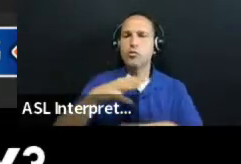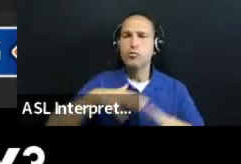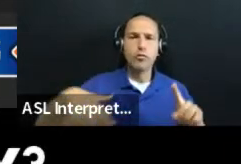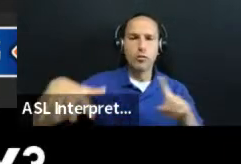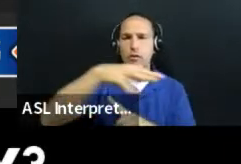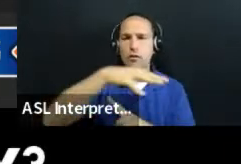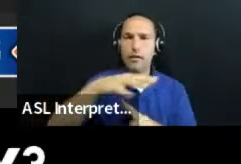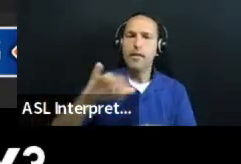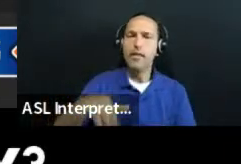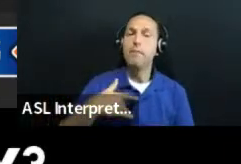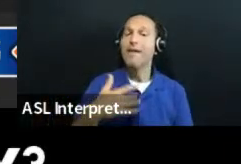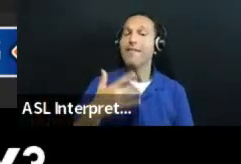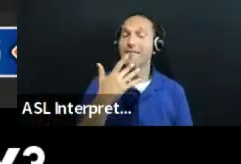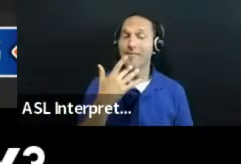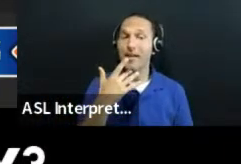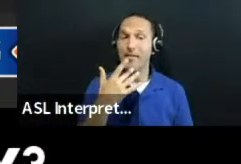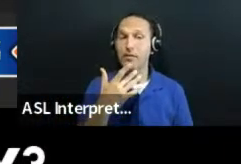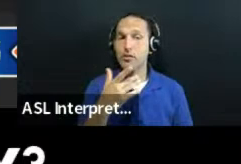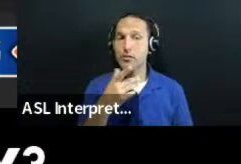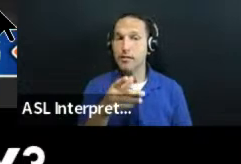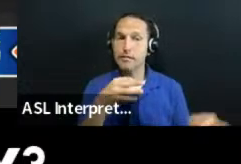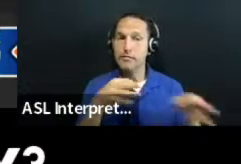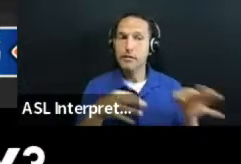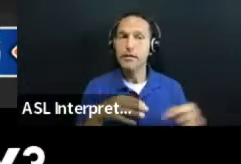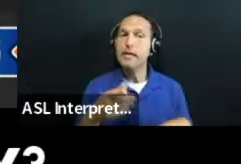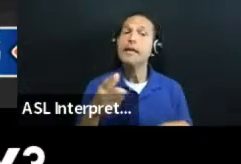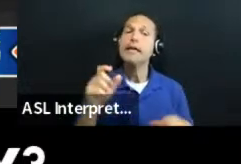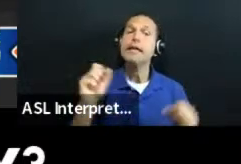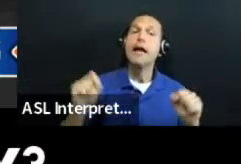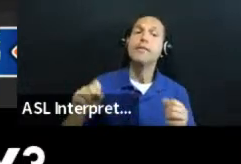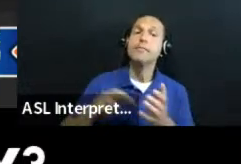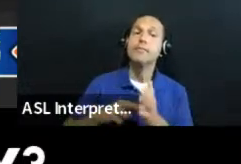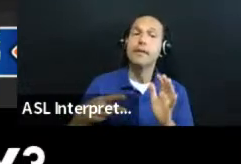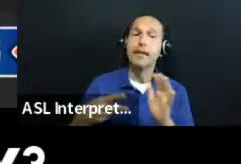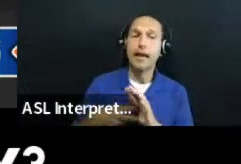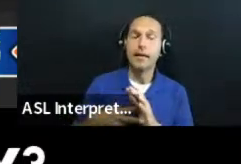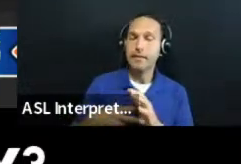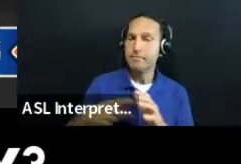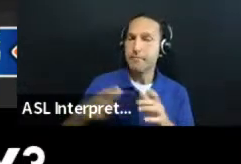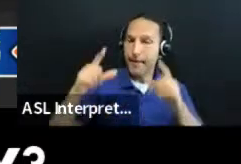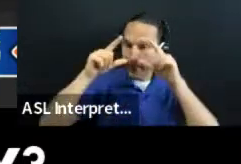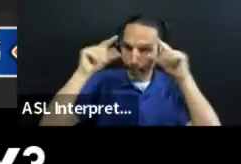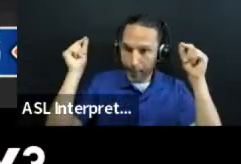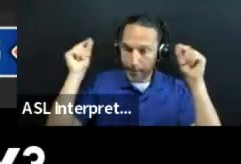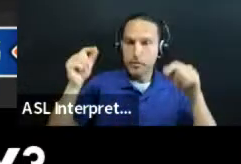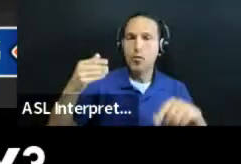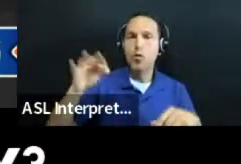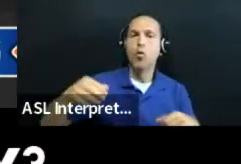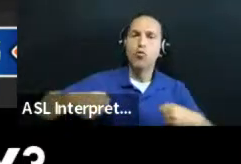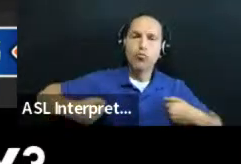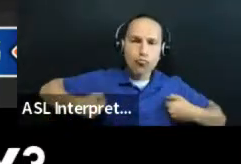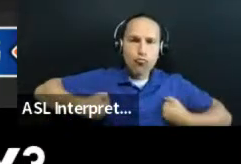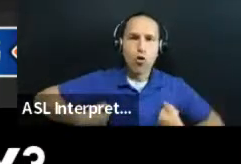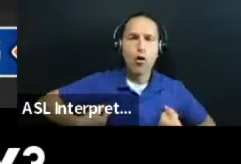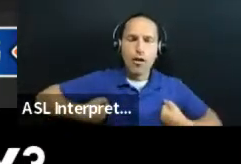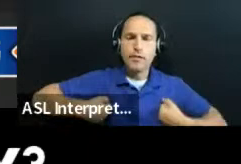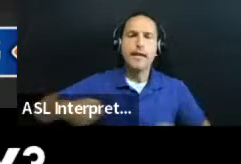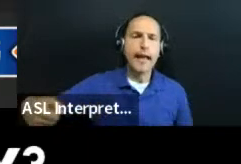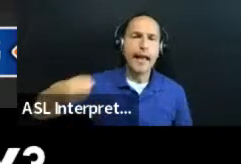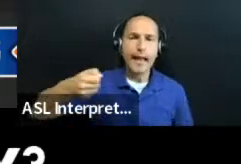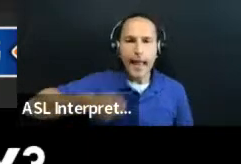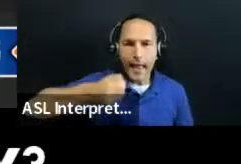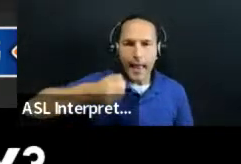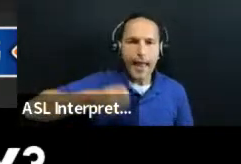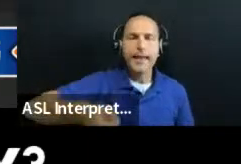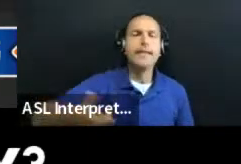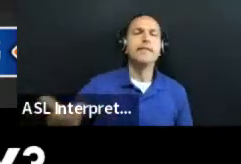it. And assistive technologies could be as basic as eyeglasses or crutches or canes or wheelchairs, right?